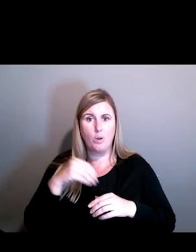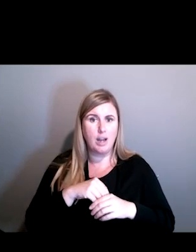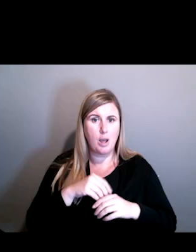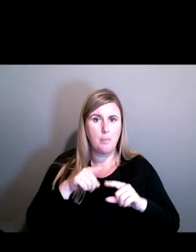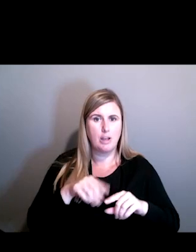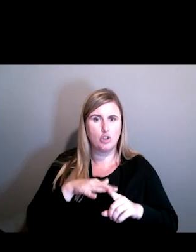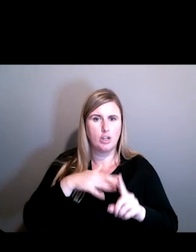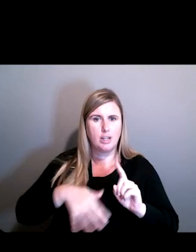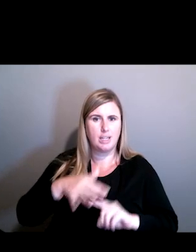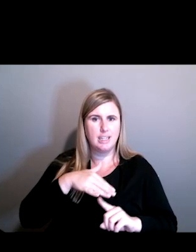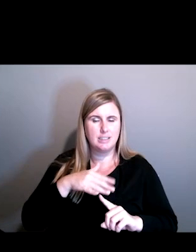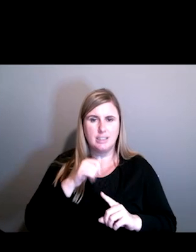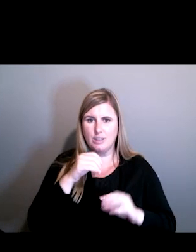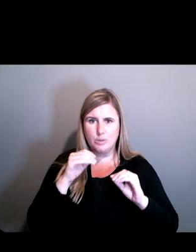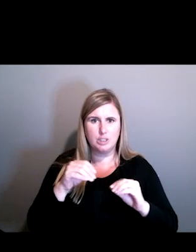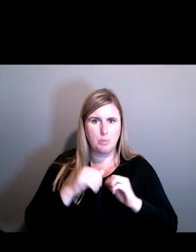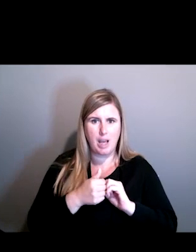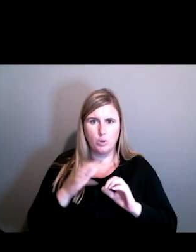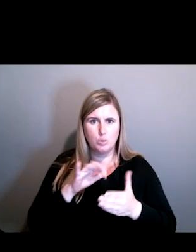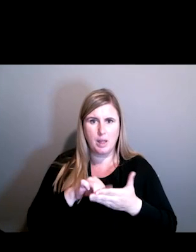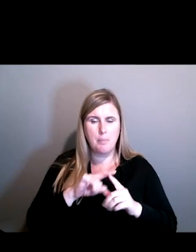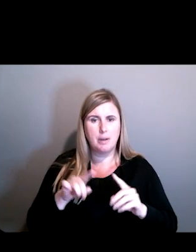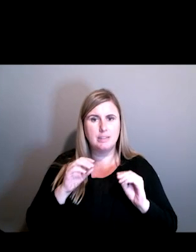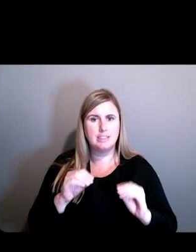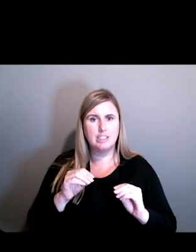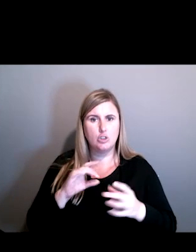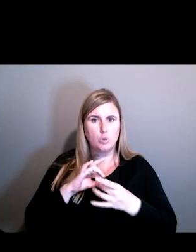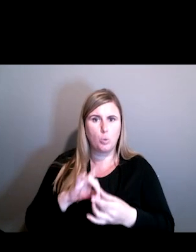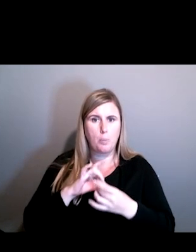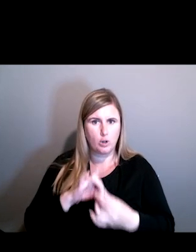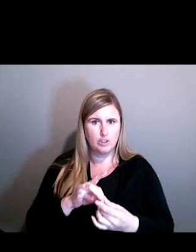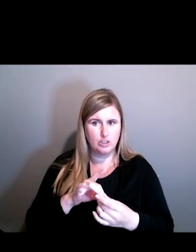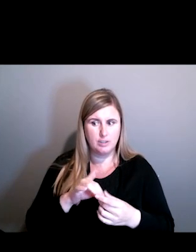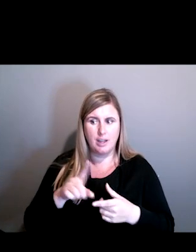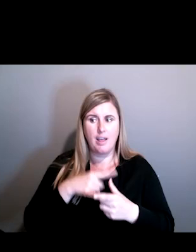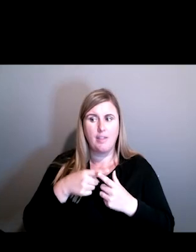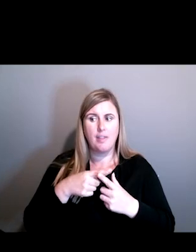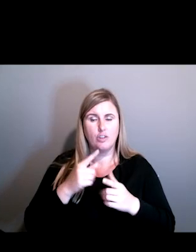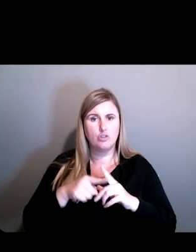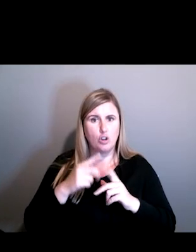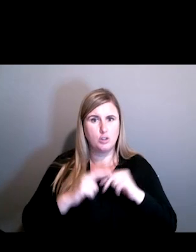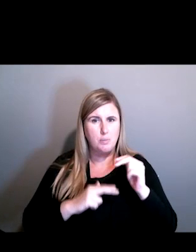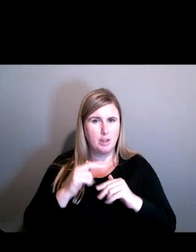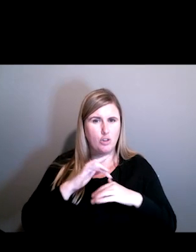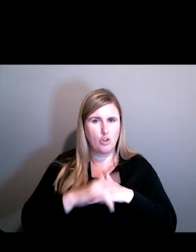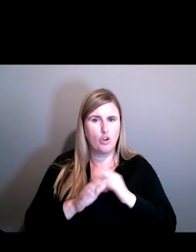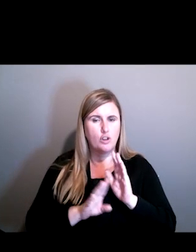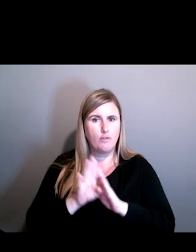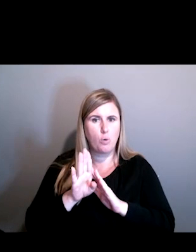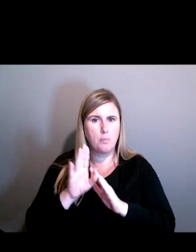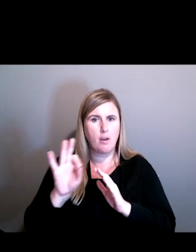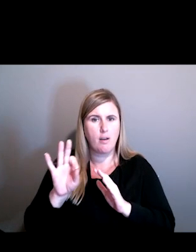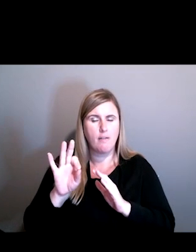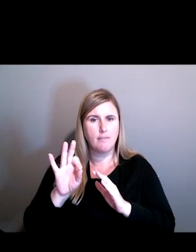things and do things based on context, not to teach them how to do those things, but to teach cooperation and to start to build these